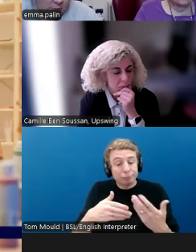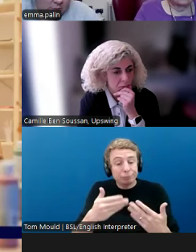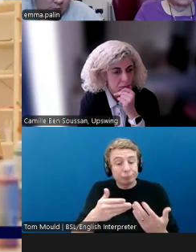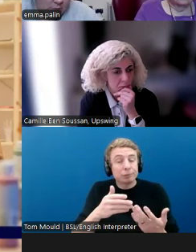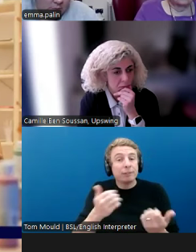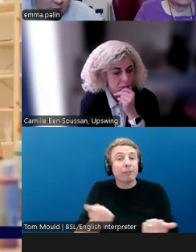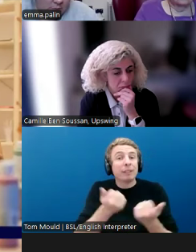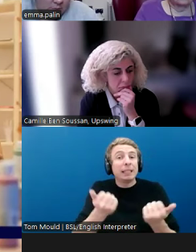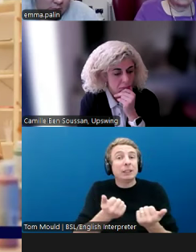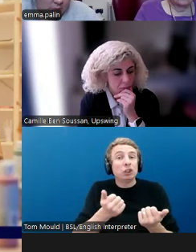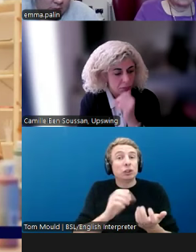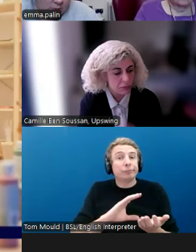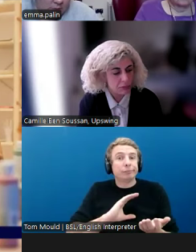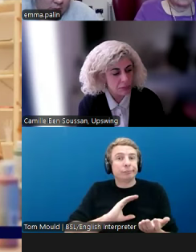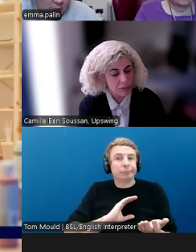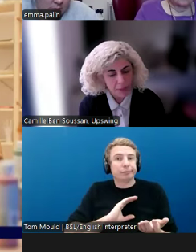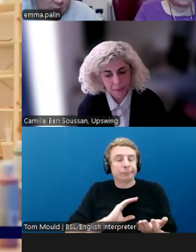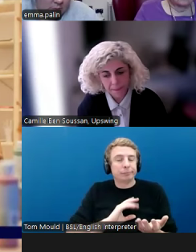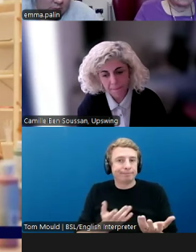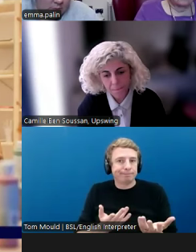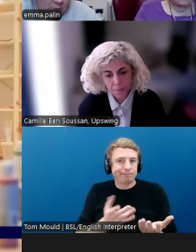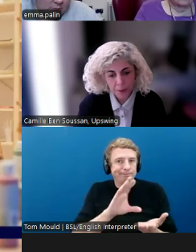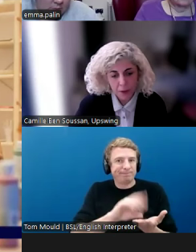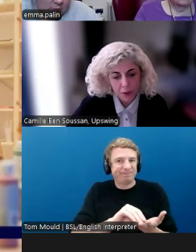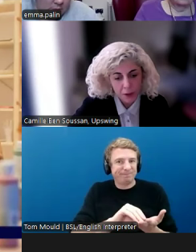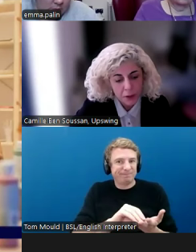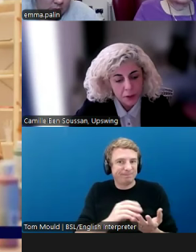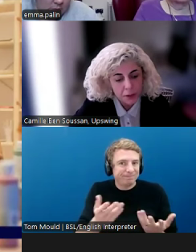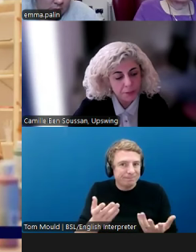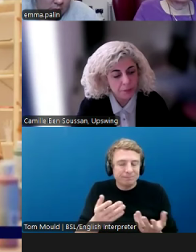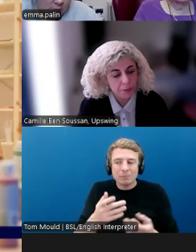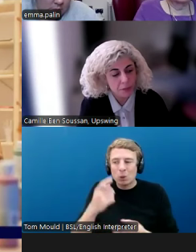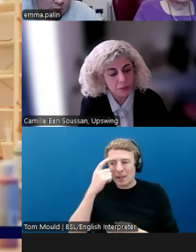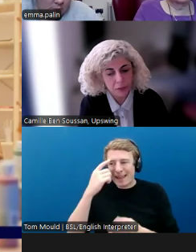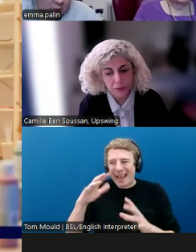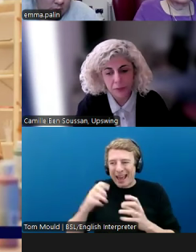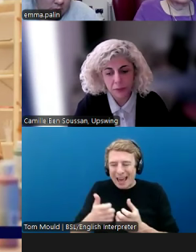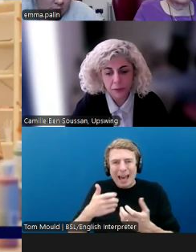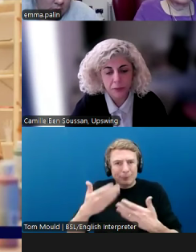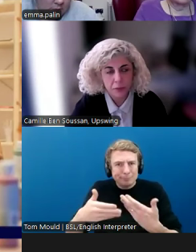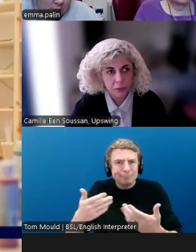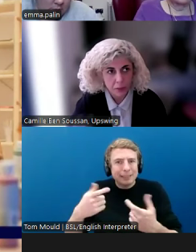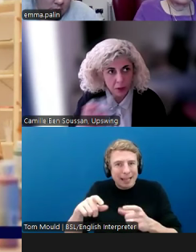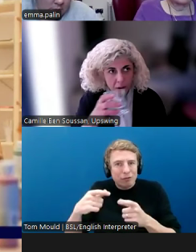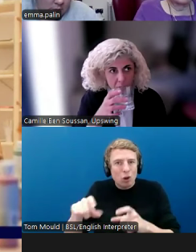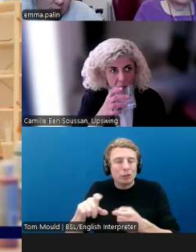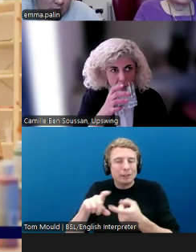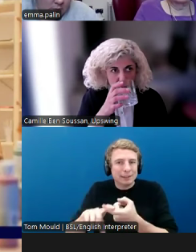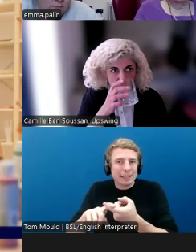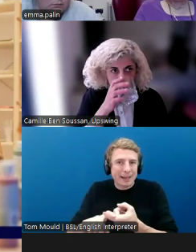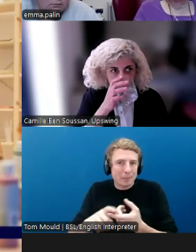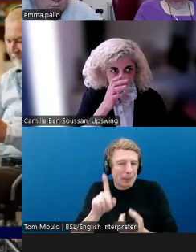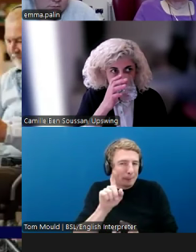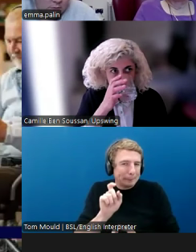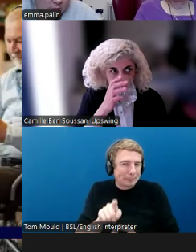momentum. So that's why planning for how to embed and sustain creativity really matters.